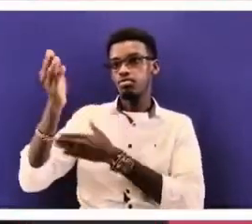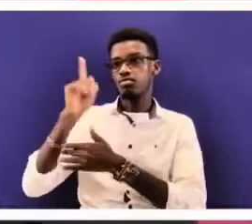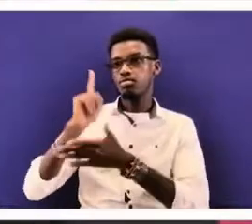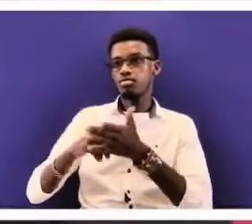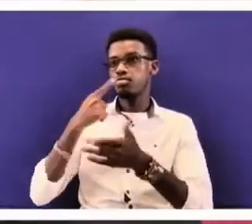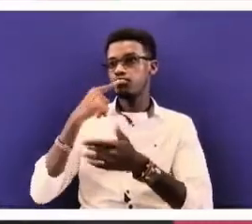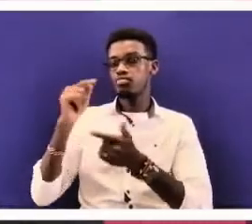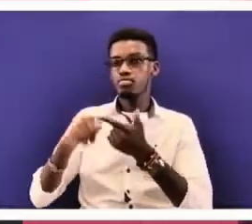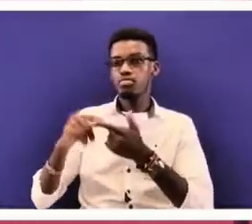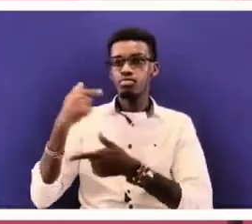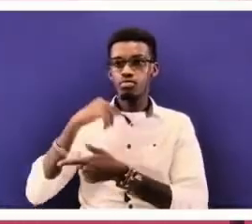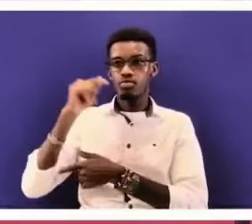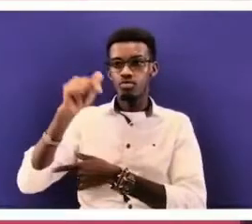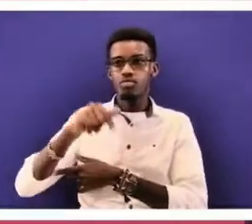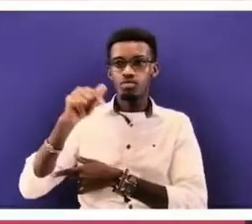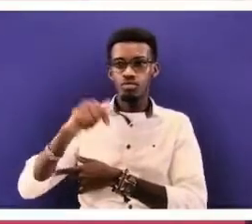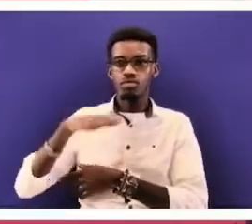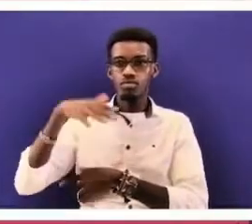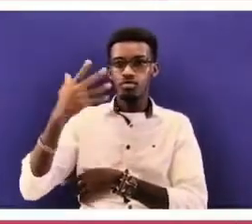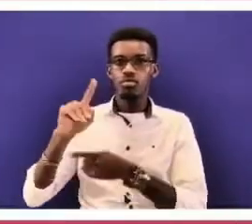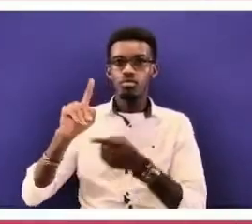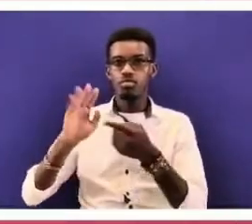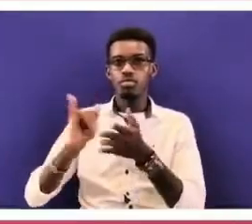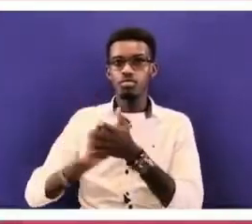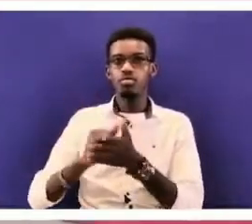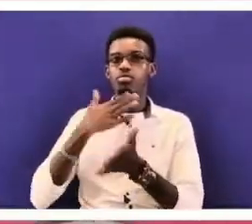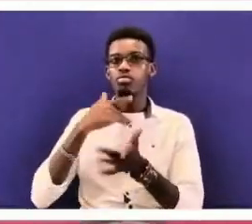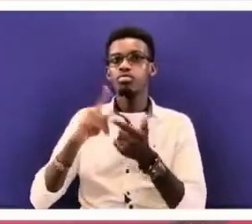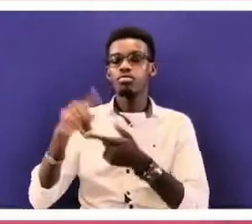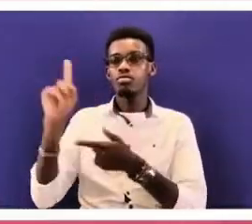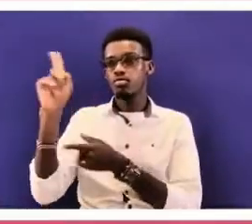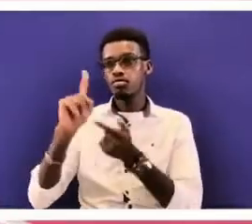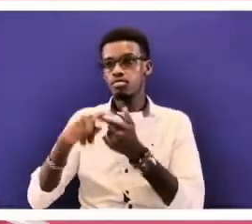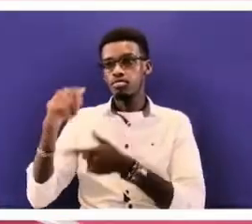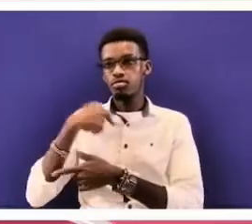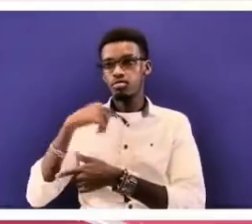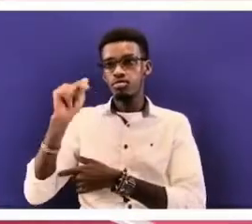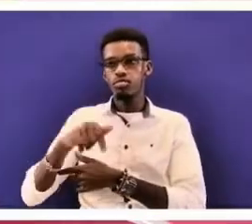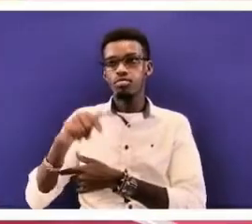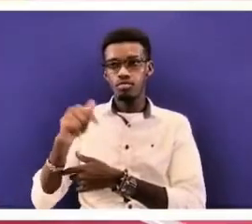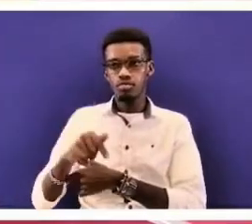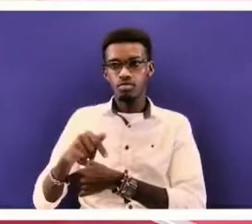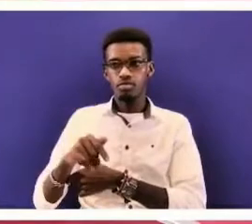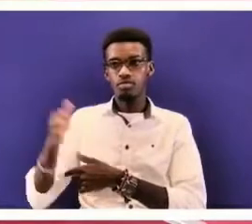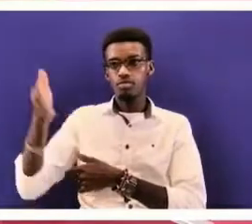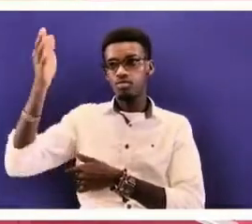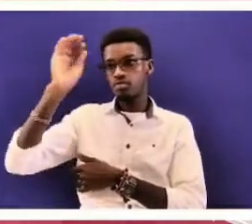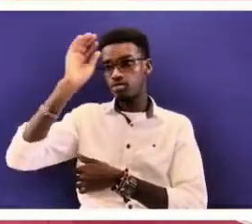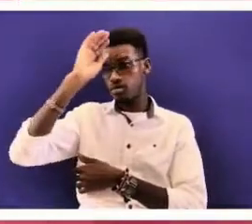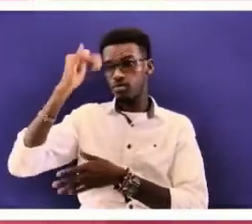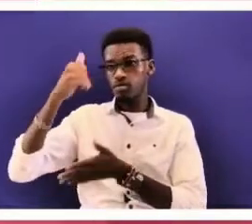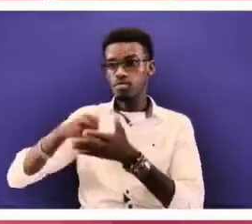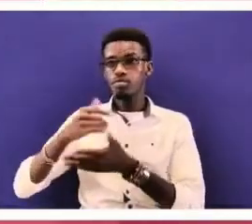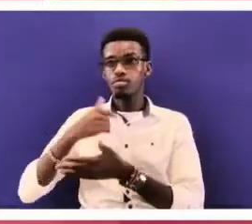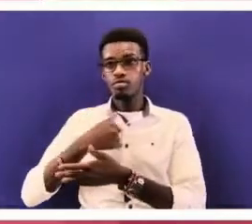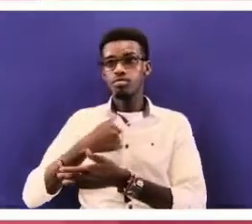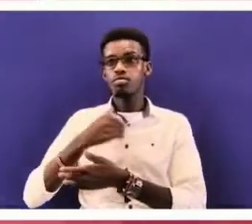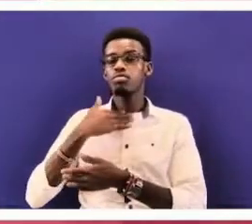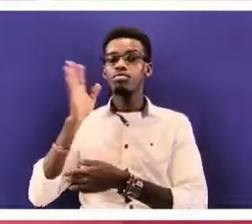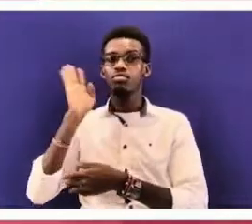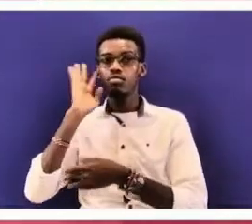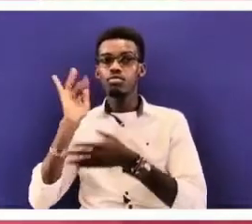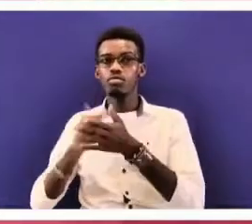to me today? How is it that you want to minister to me today? God, it's me. I need to hear that